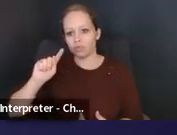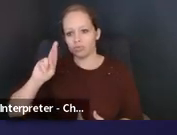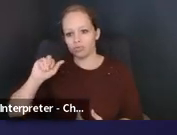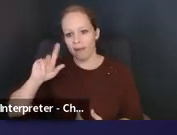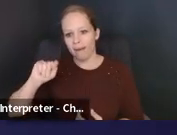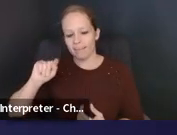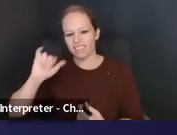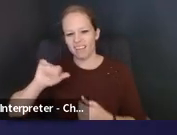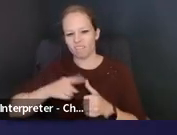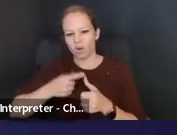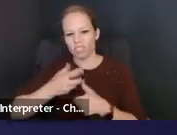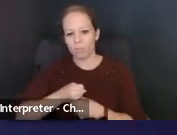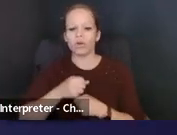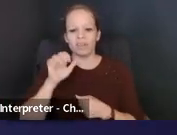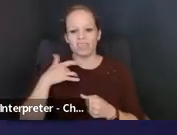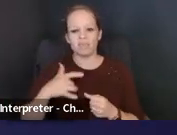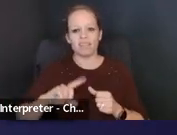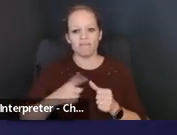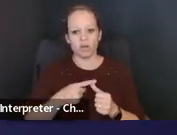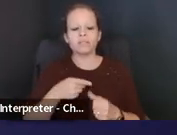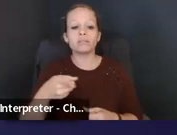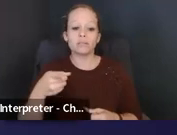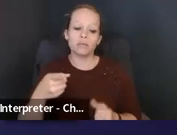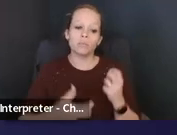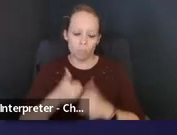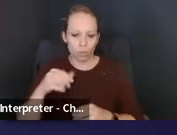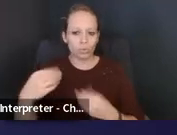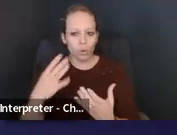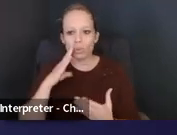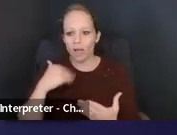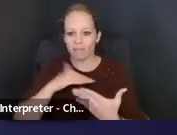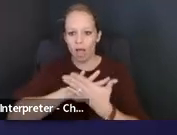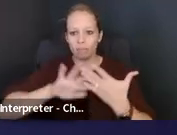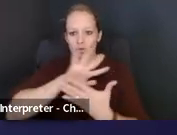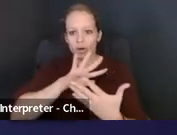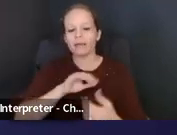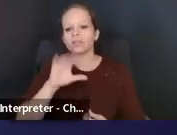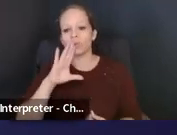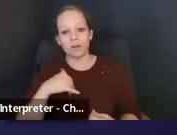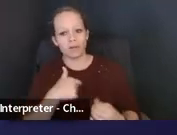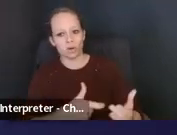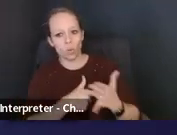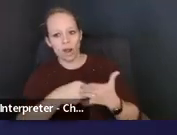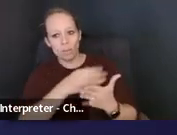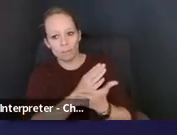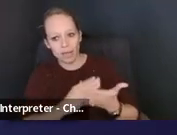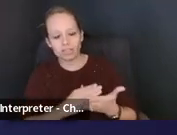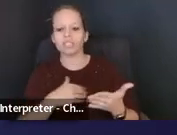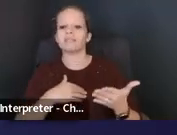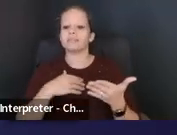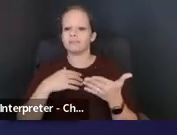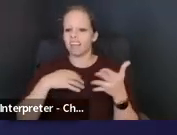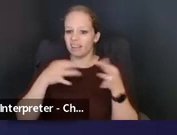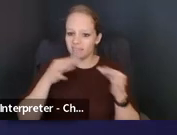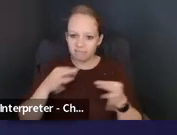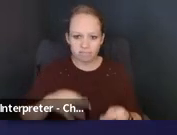Just click through these very quickly. Most proposals will have an abstract. They're gonna have a required budget and budget narrative section. There's